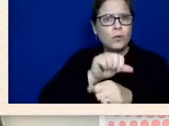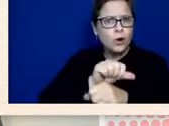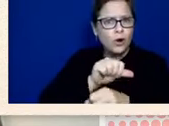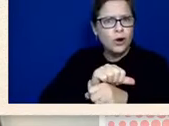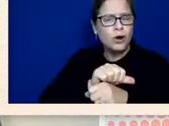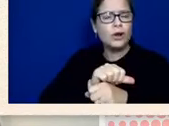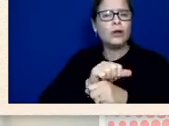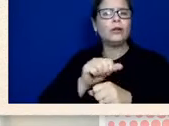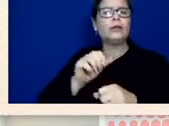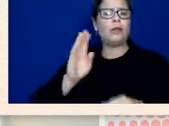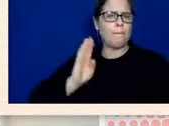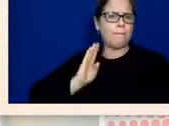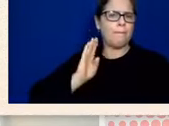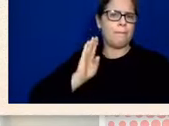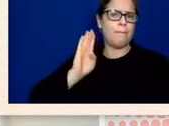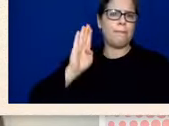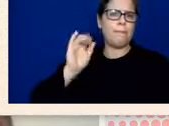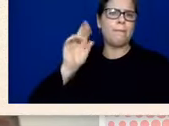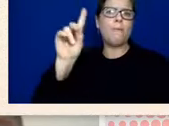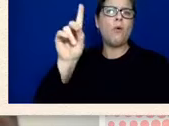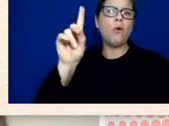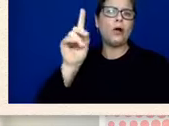director.